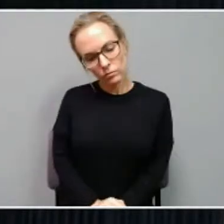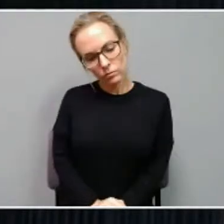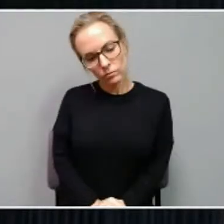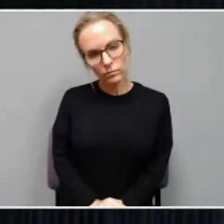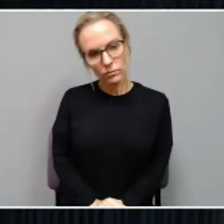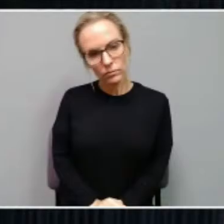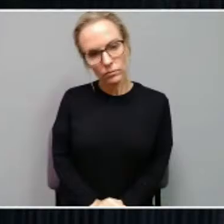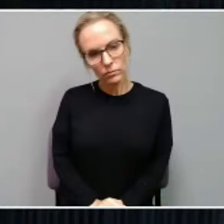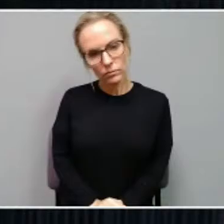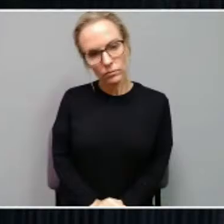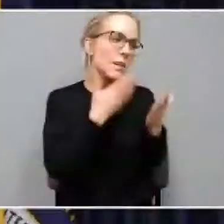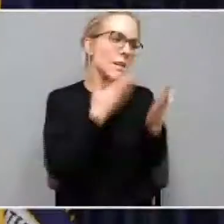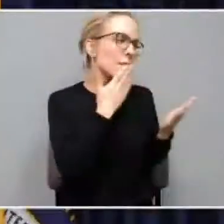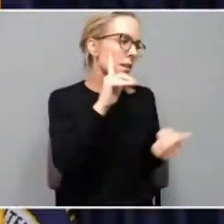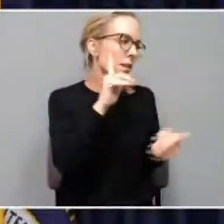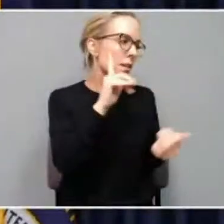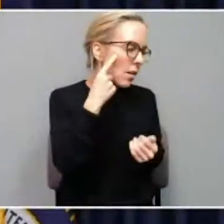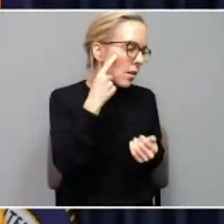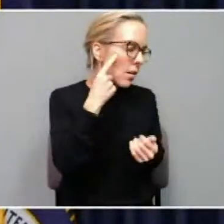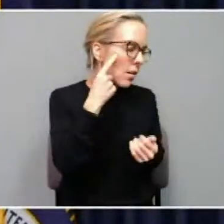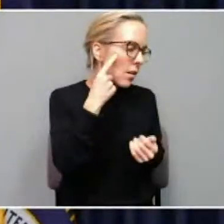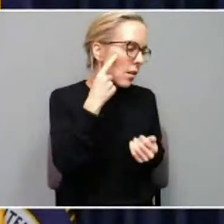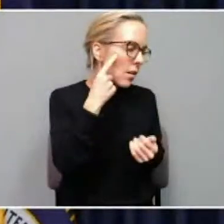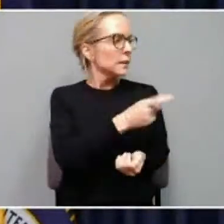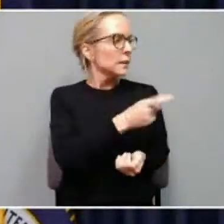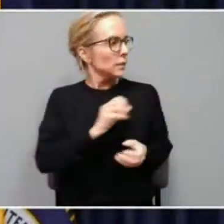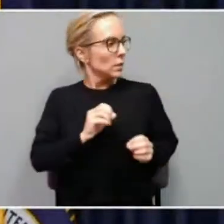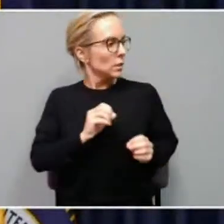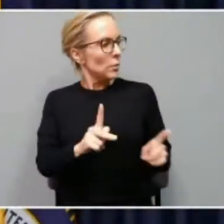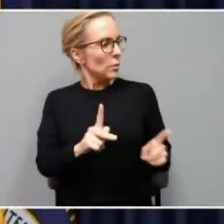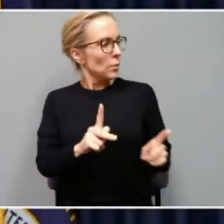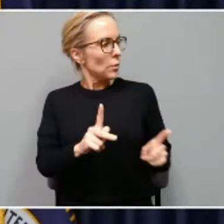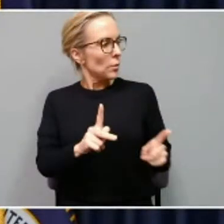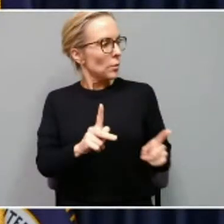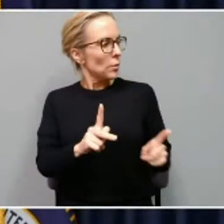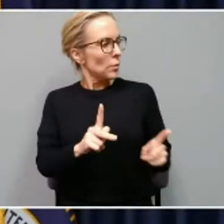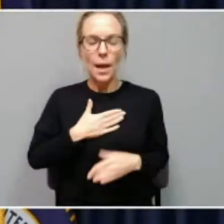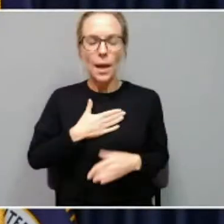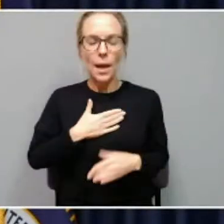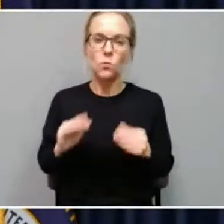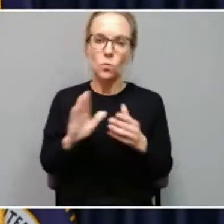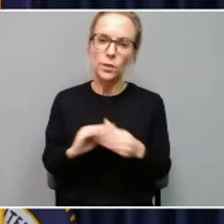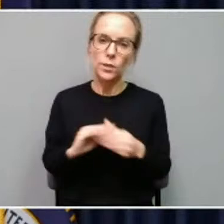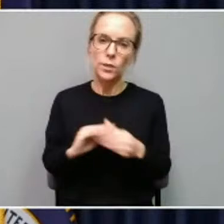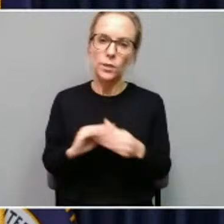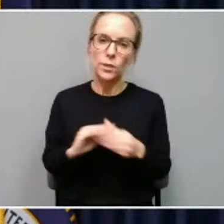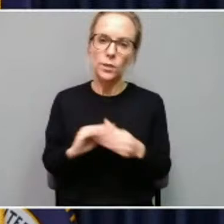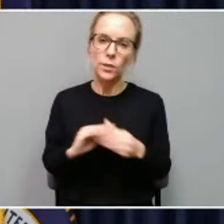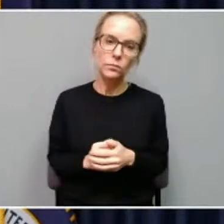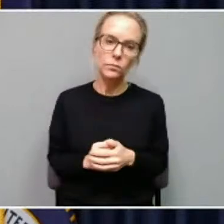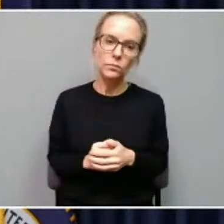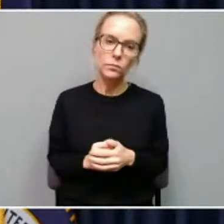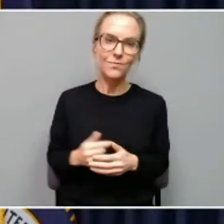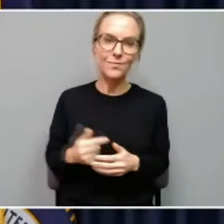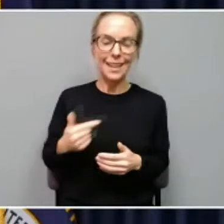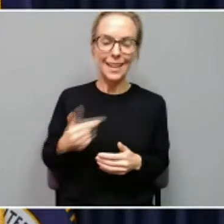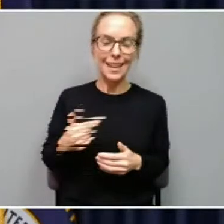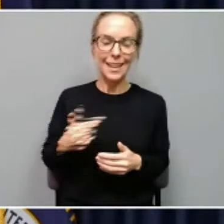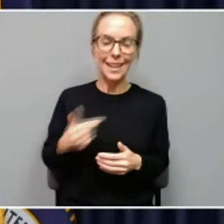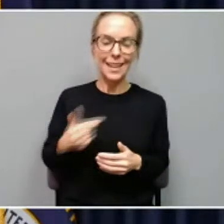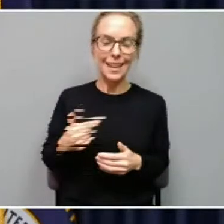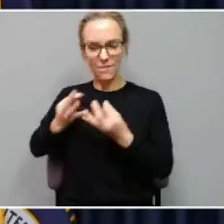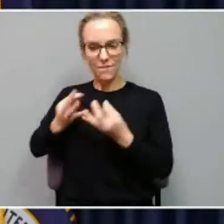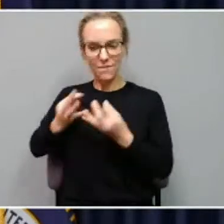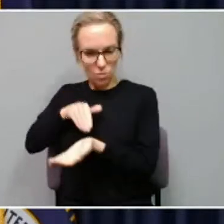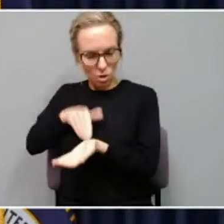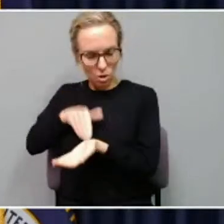Thank you, Governor, for giving the opportunity to share my story. Like he said, I'm a family physician, Family Practice